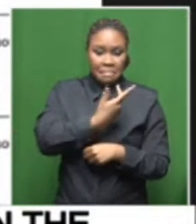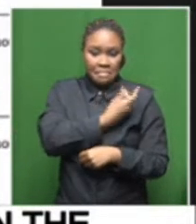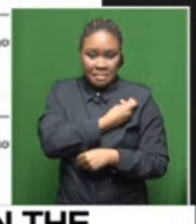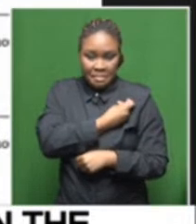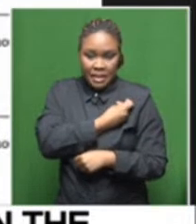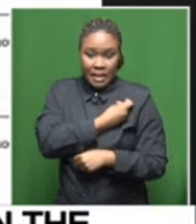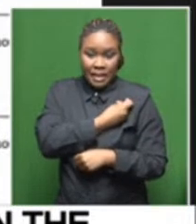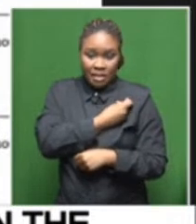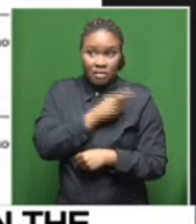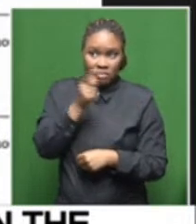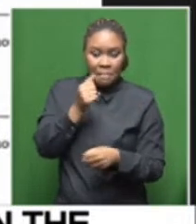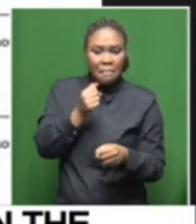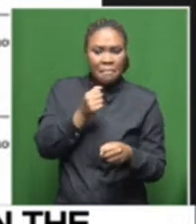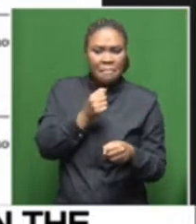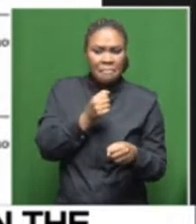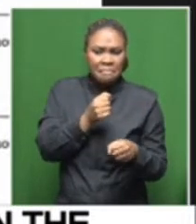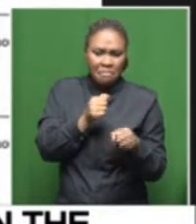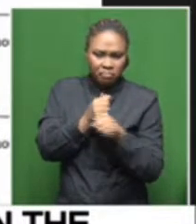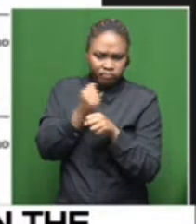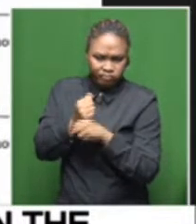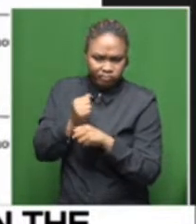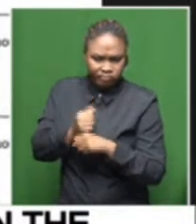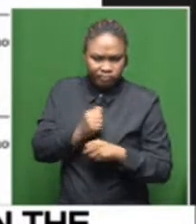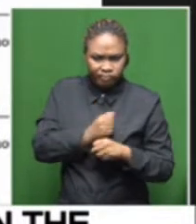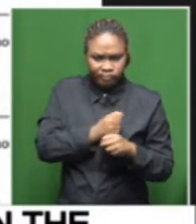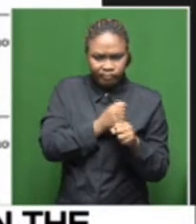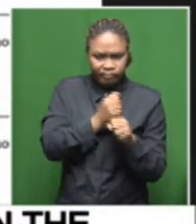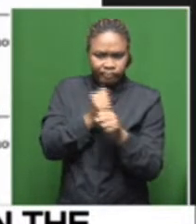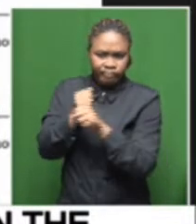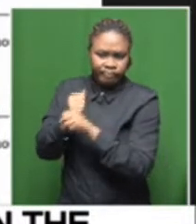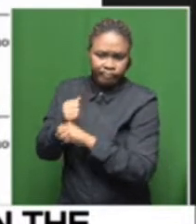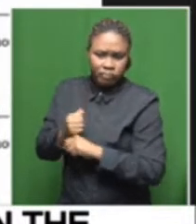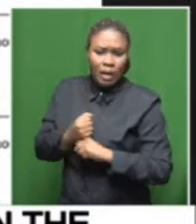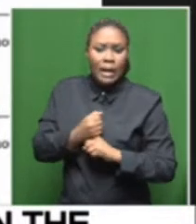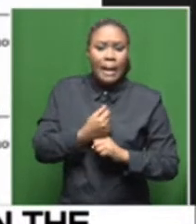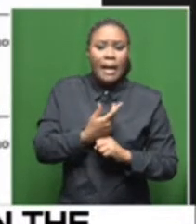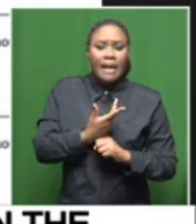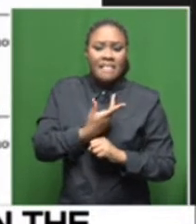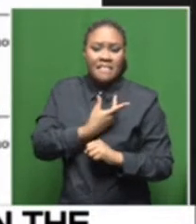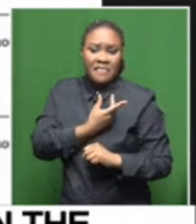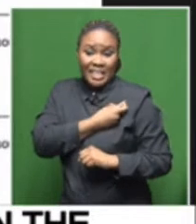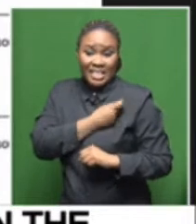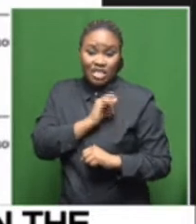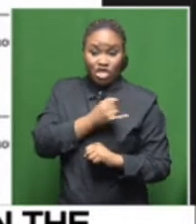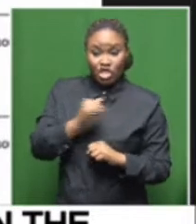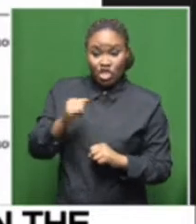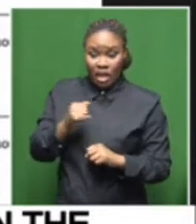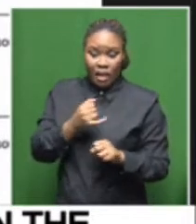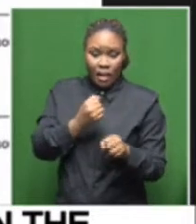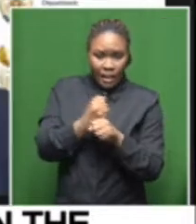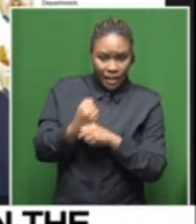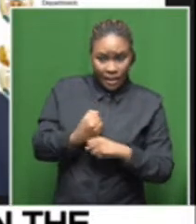Just the end part of the production of the vaccine, what is called filling and finishing.